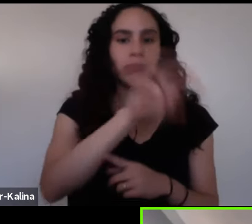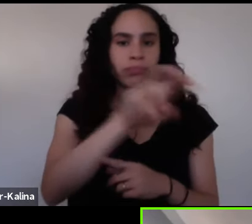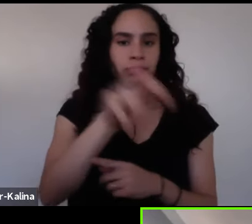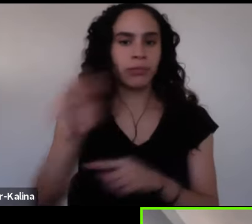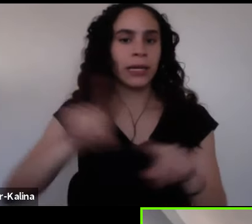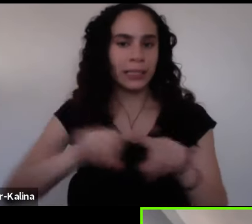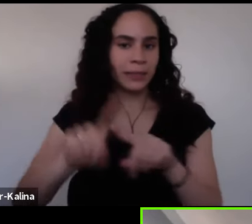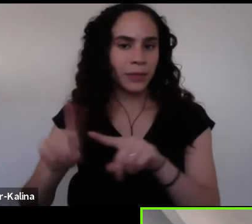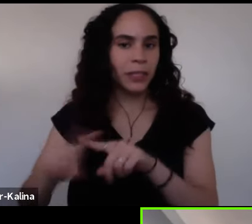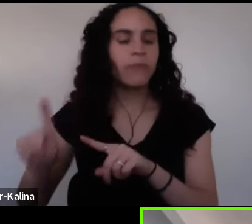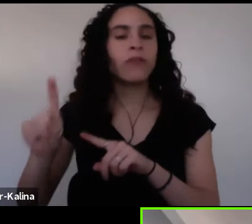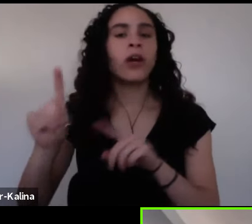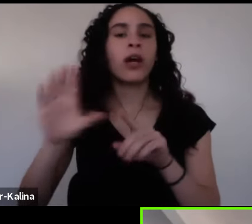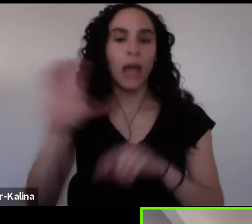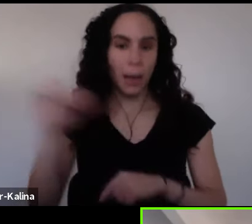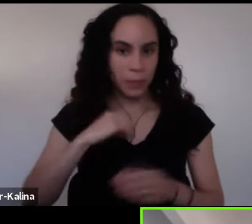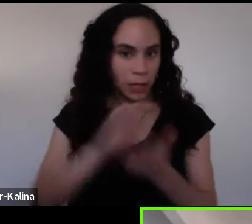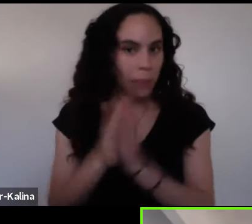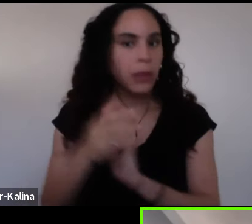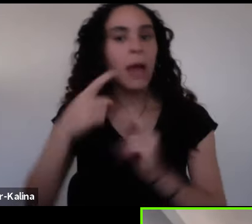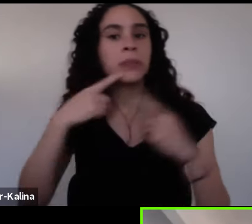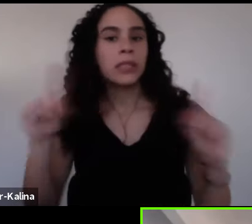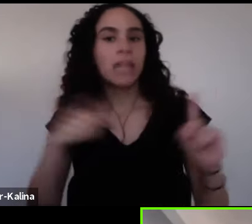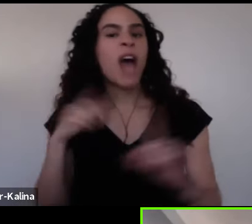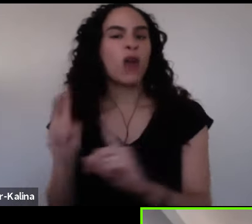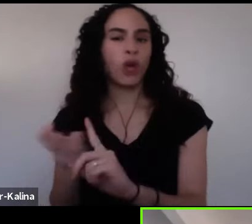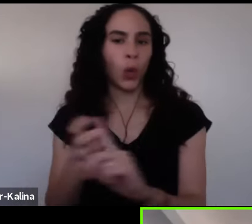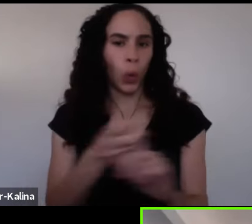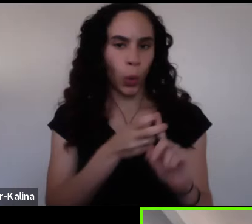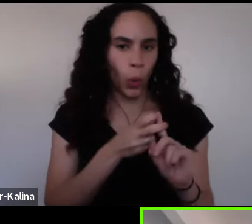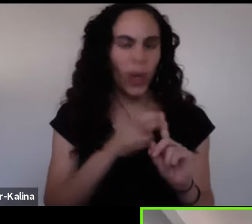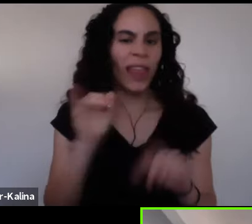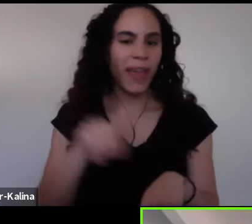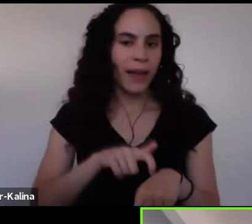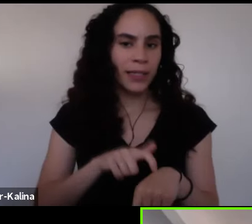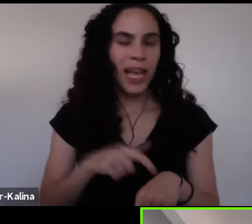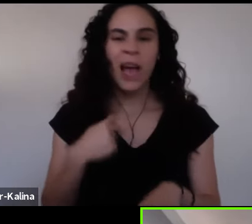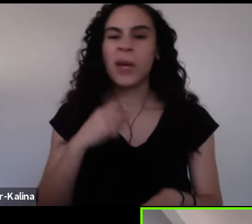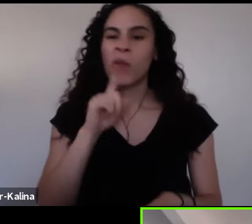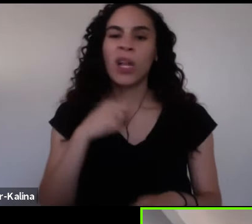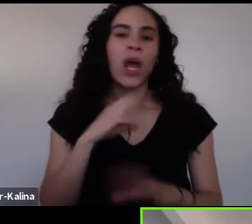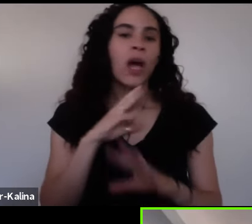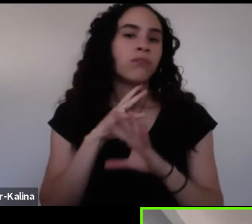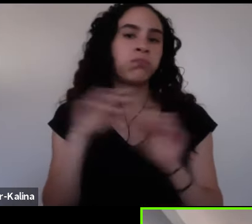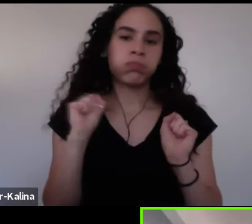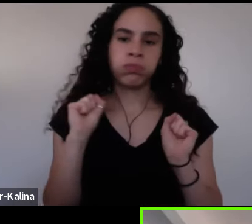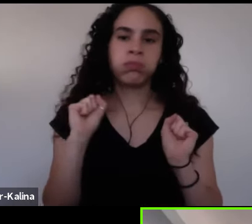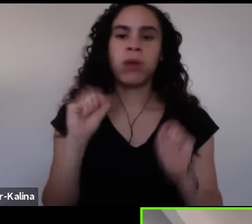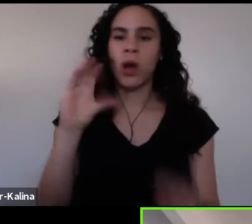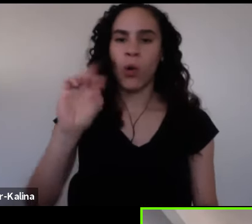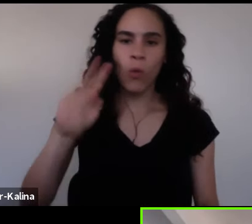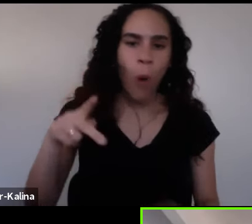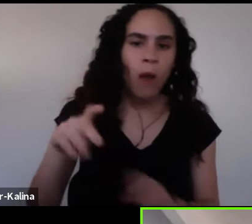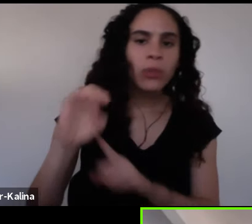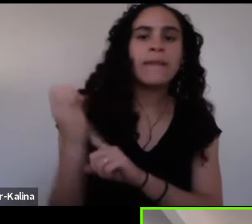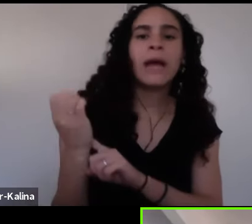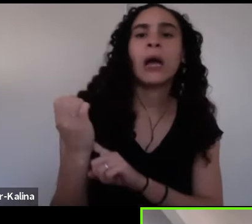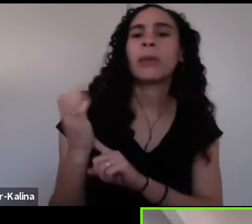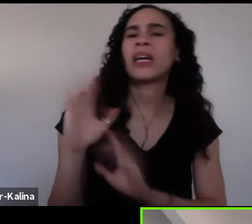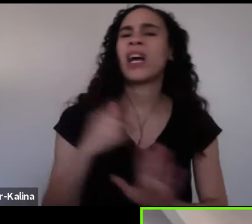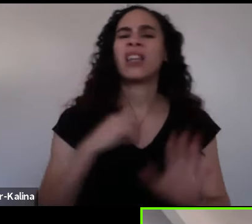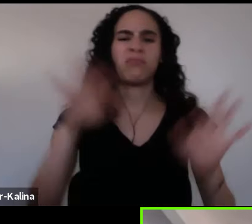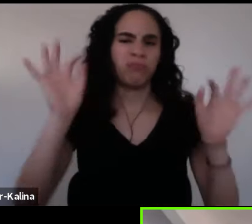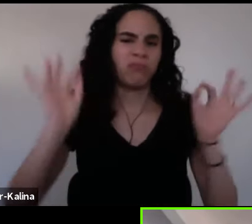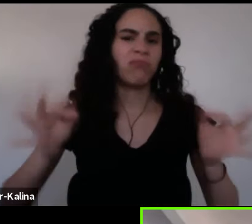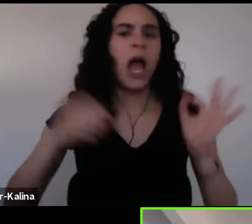at the time. And then just really had enough with the whole corporate environment thing and decided, you know what, I can